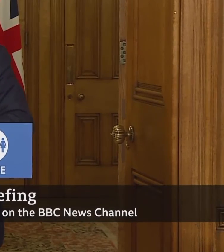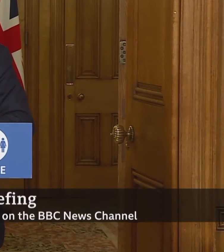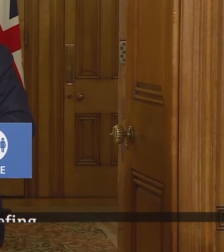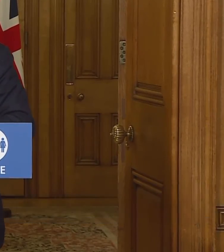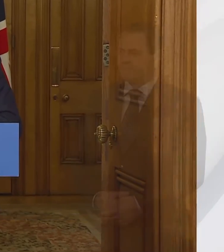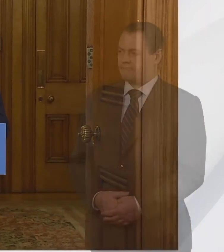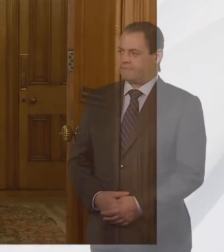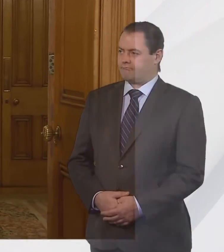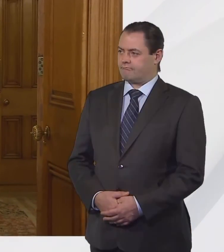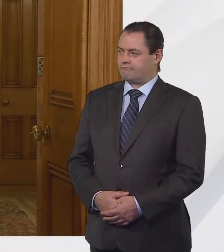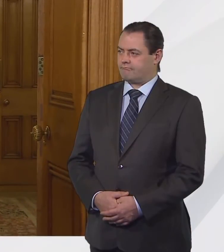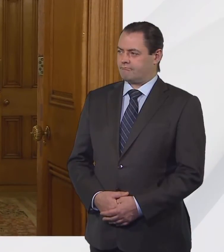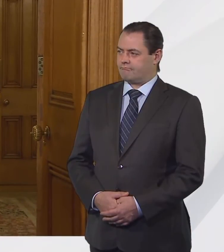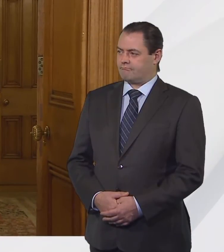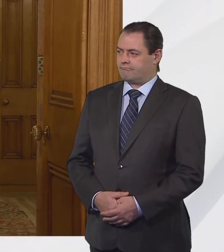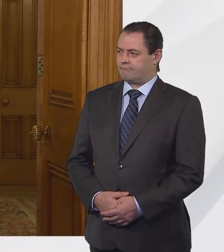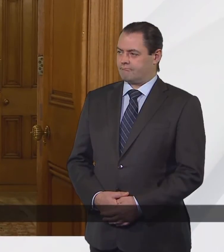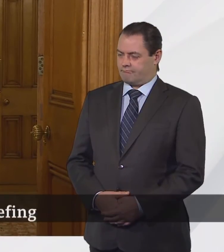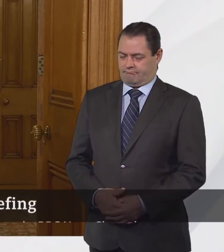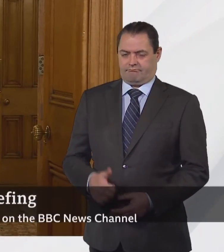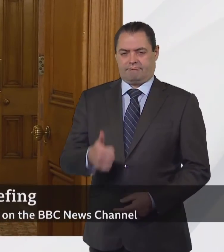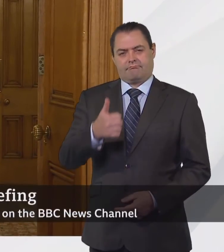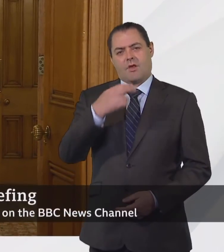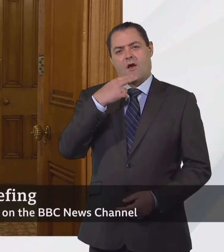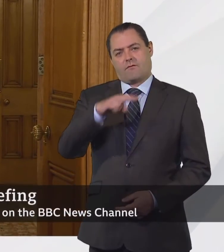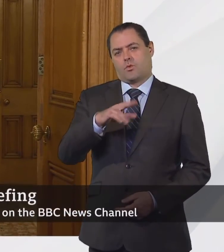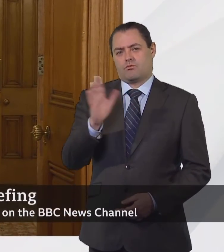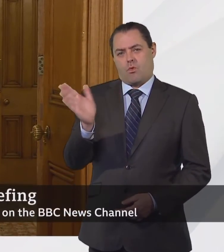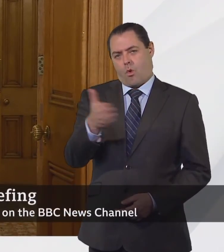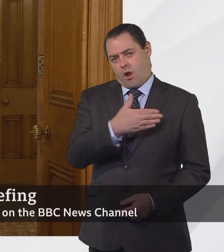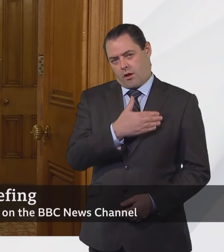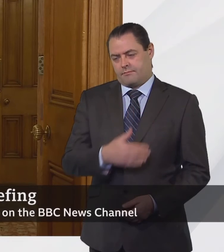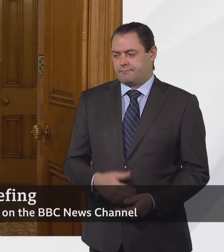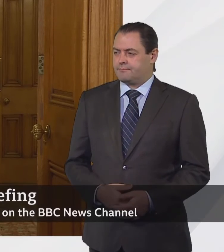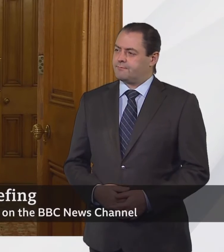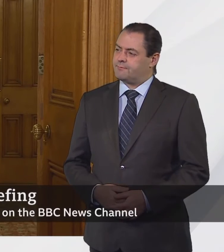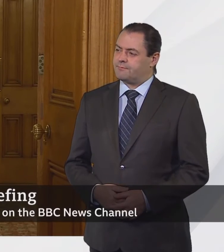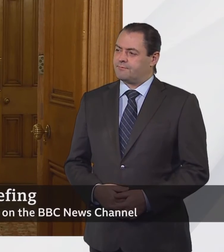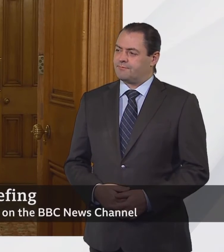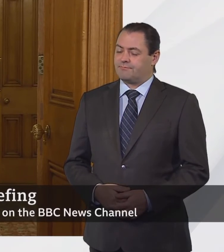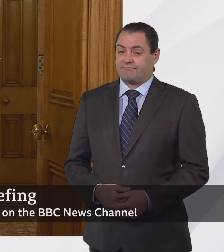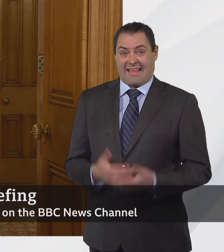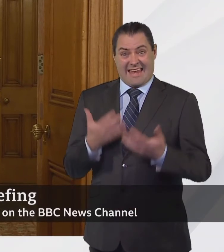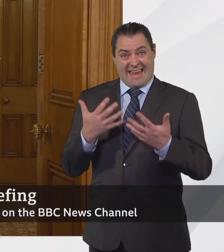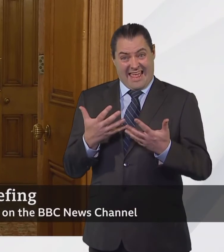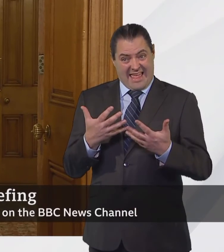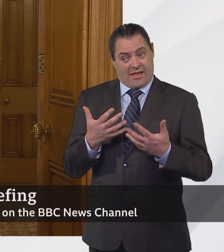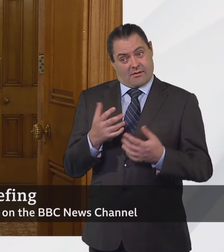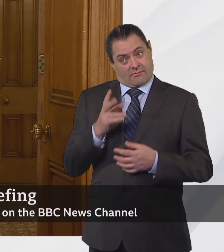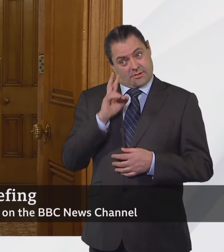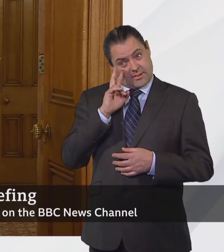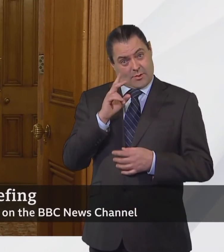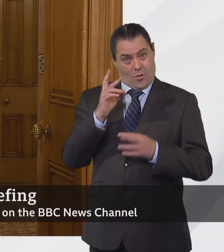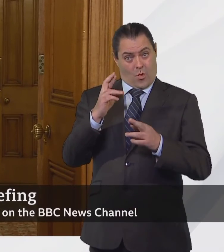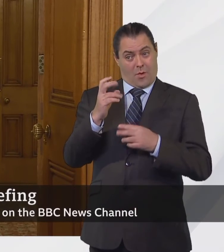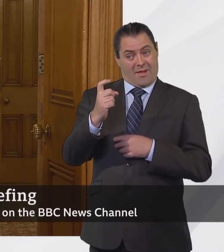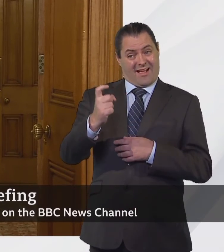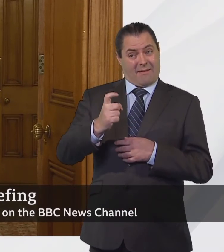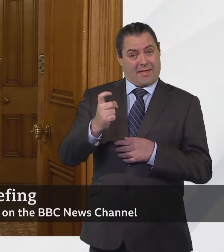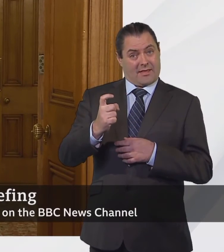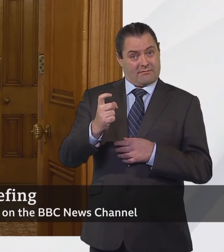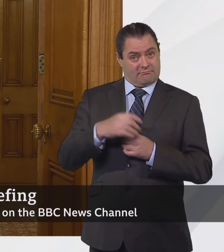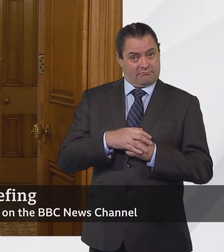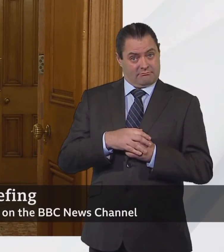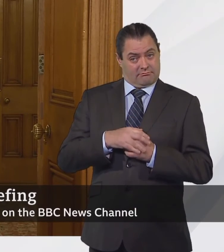Good afternoon, everybody. We now have reason to hope that by spring, community